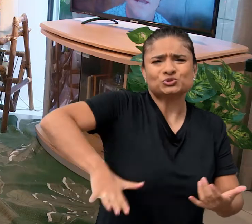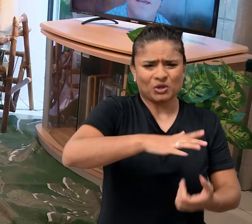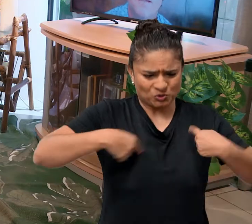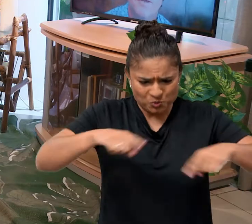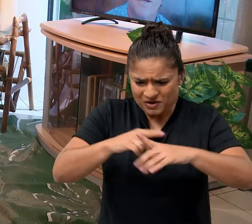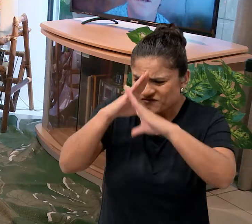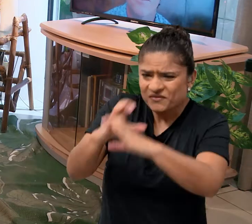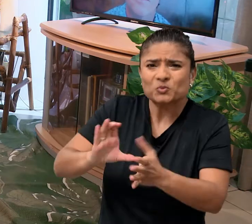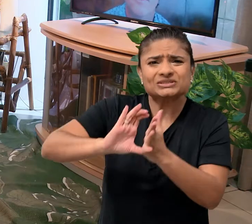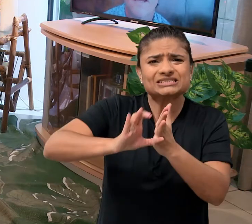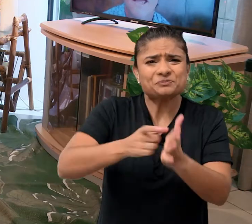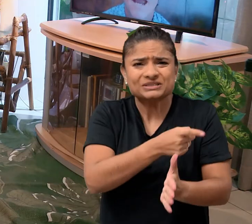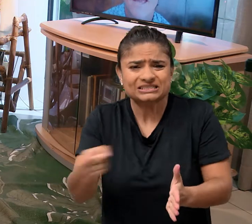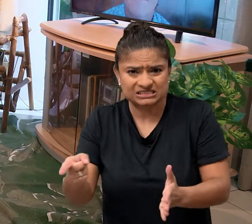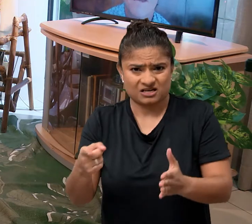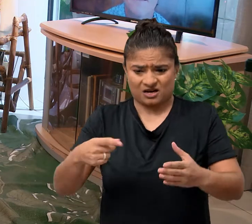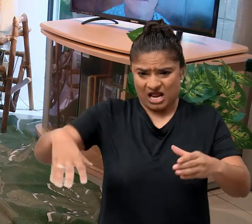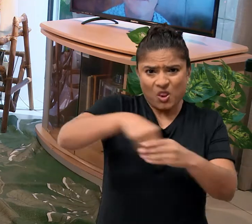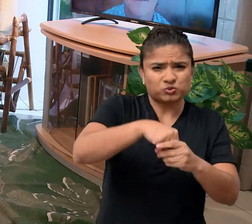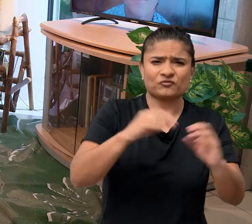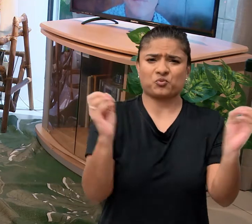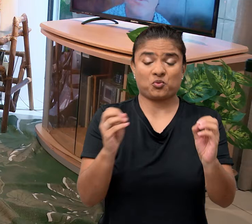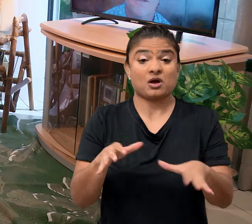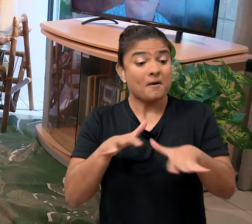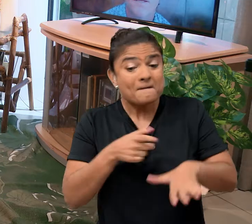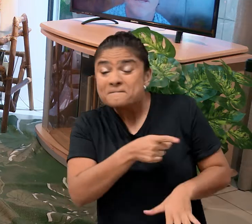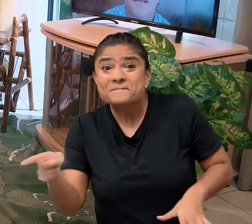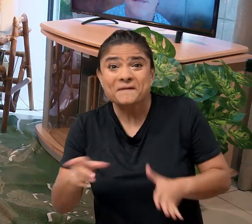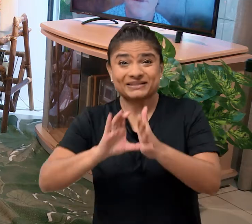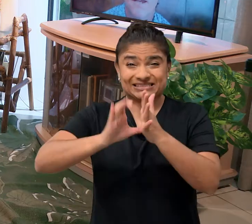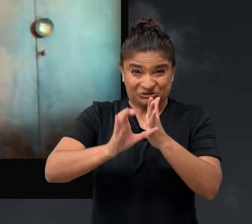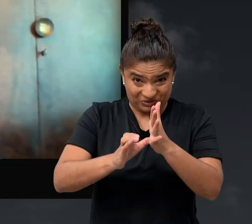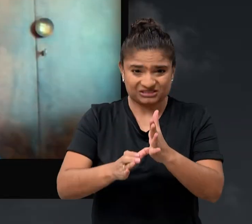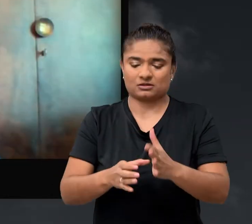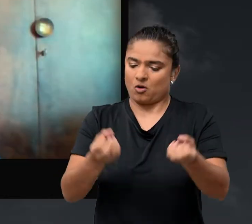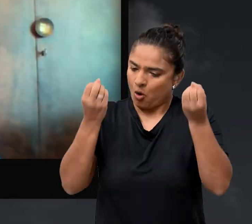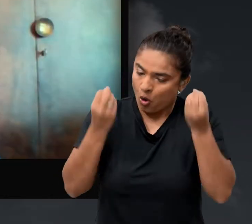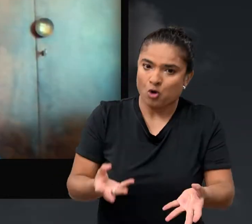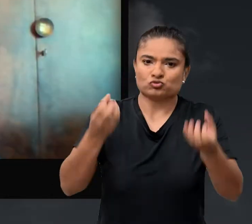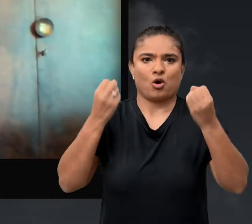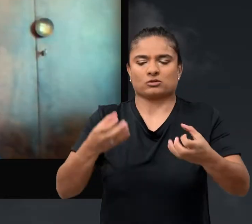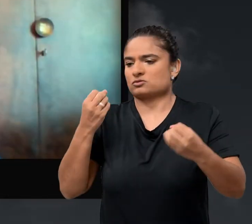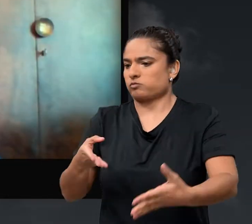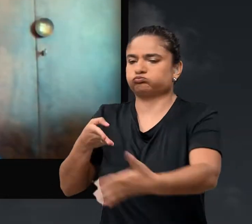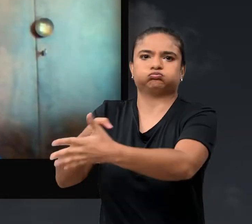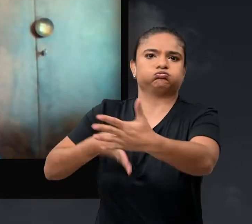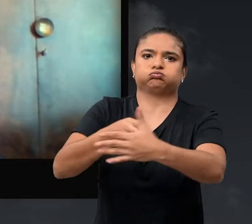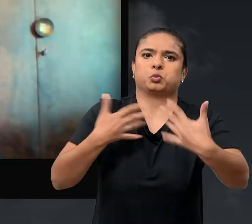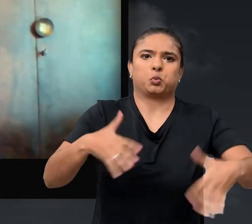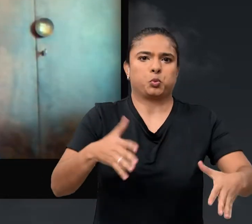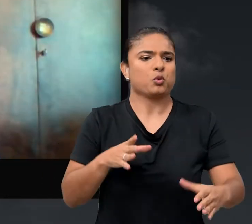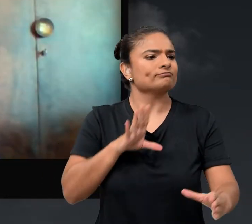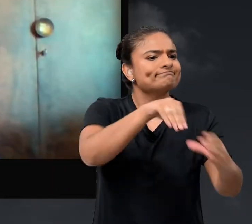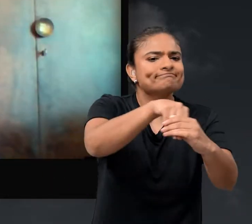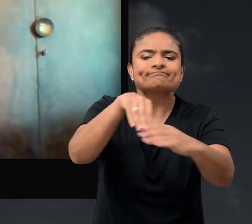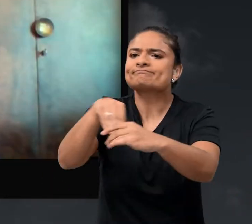not particularly disability inclusive. And that means that people with disabilities come up against barriers to participation and experiences